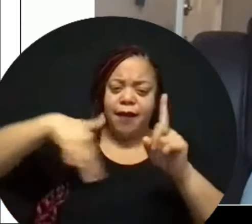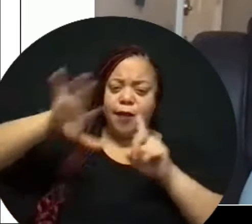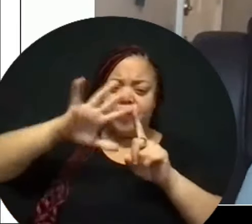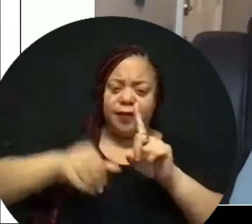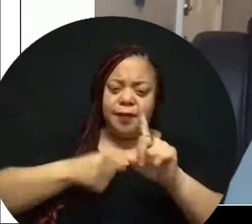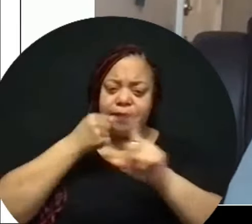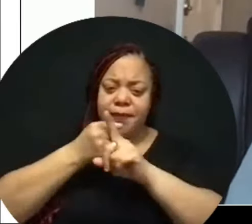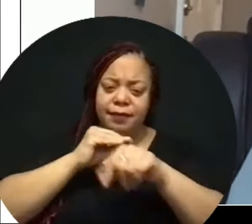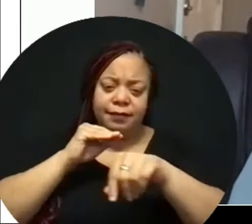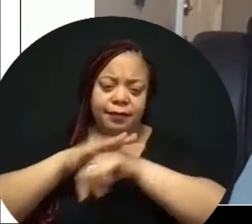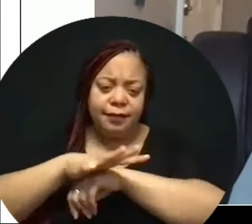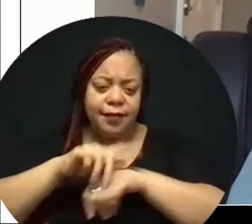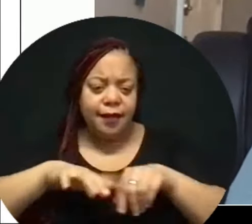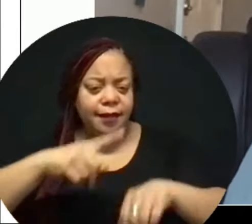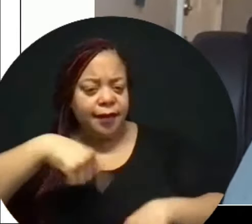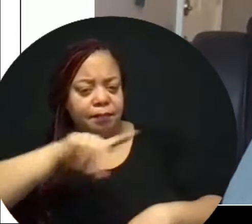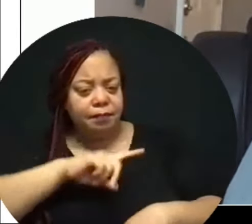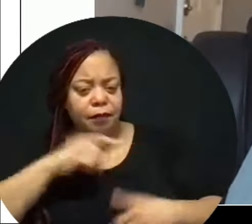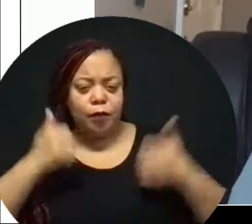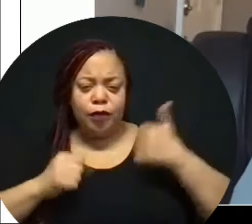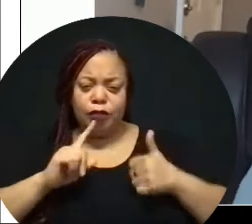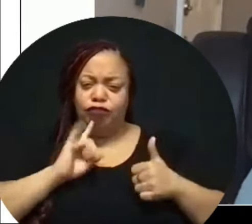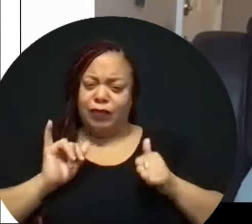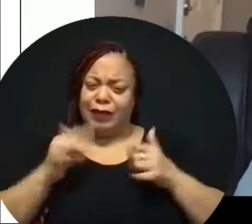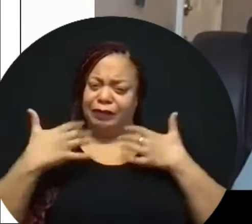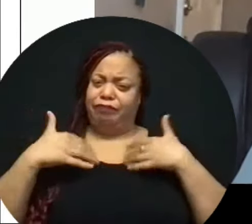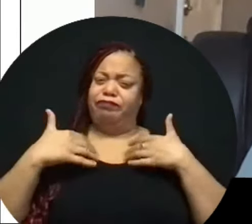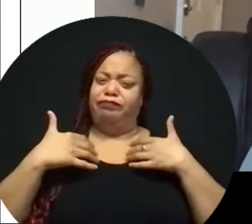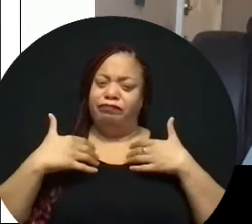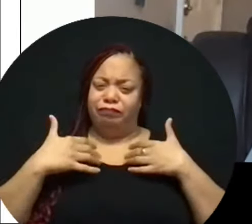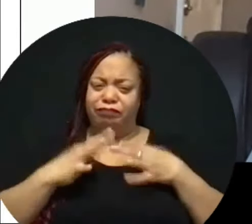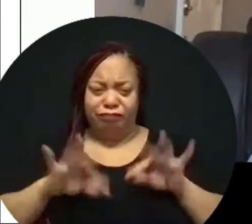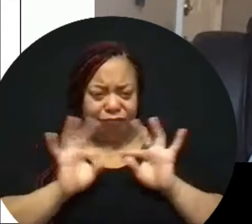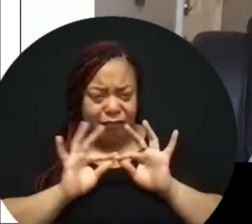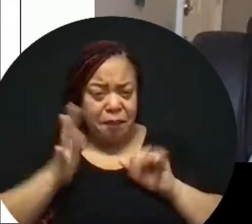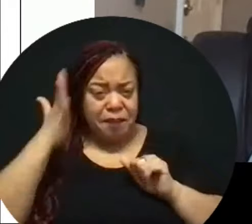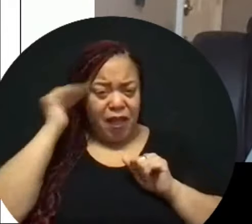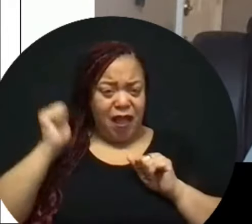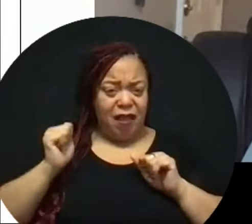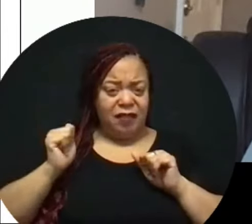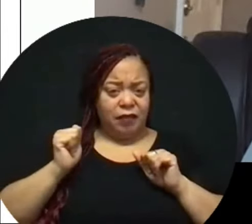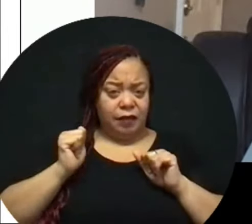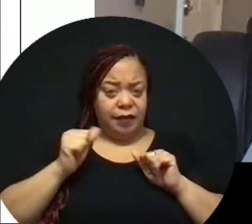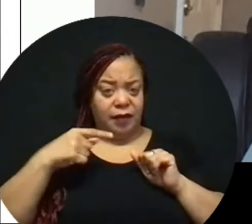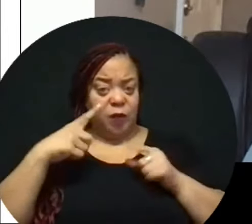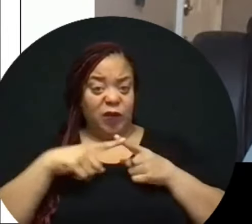War specifically, even going to slavery at that point,